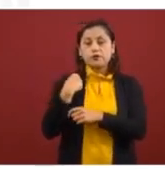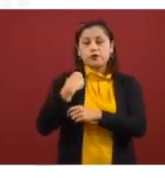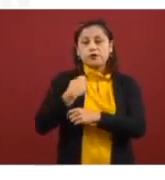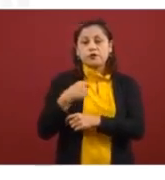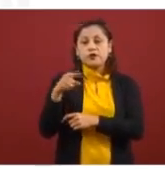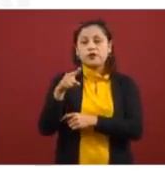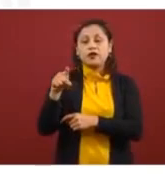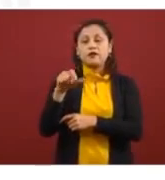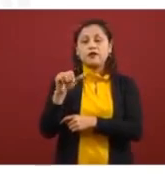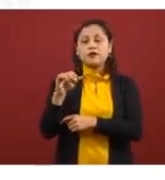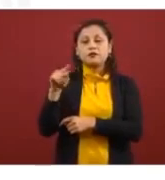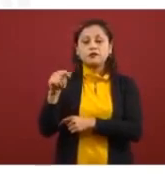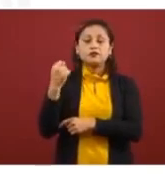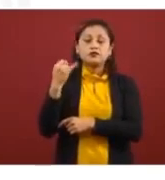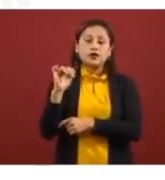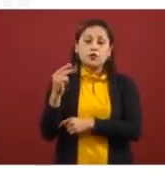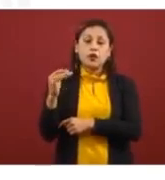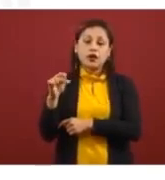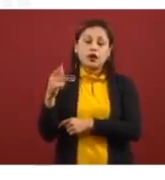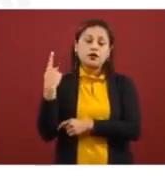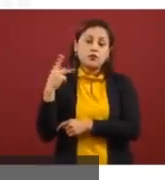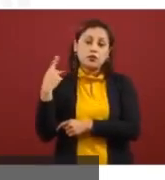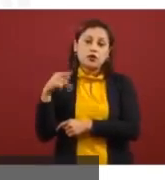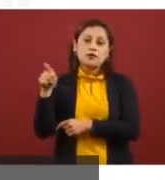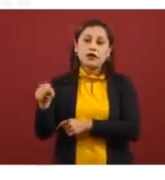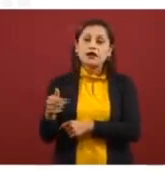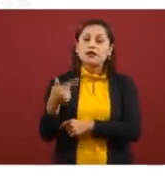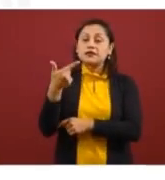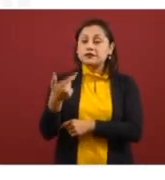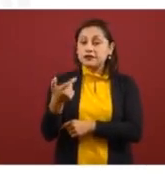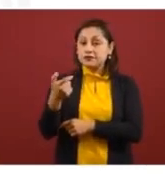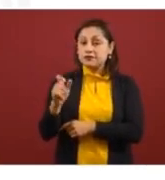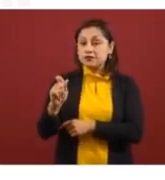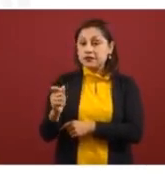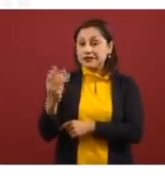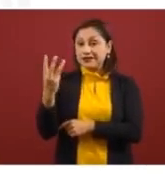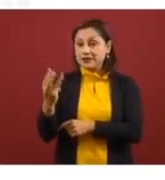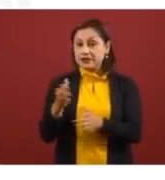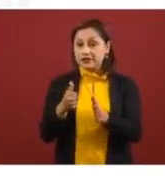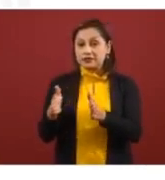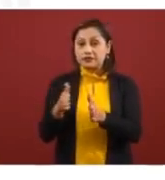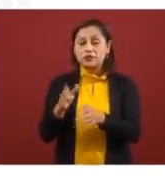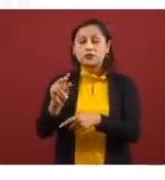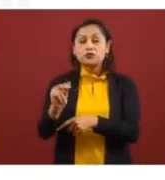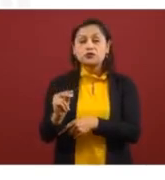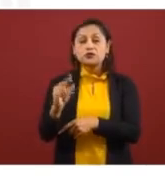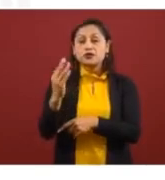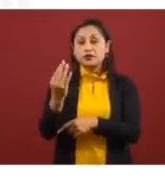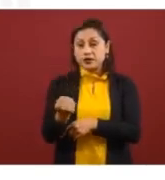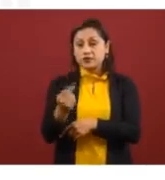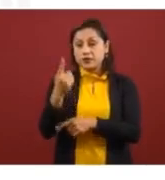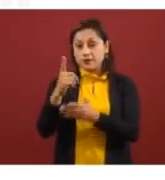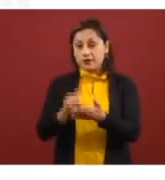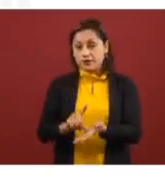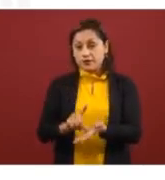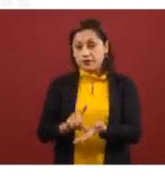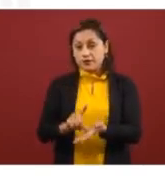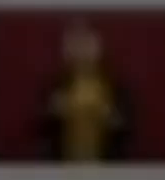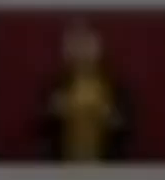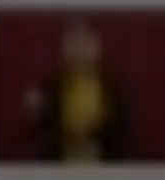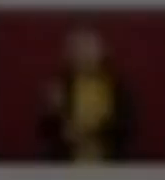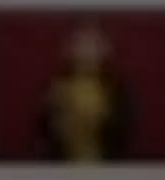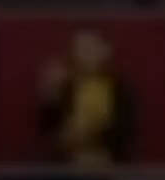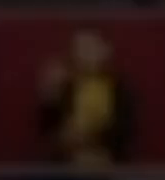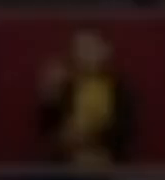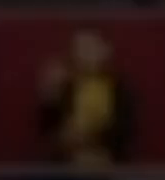that. You guys, I am going to, I know this is important to some of you, but I think you can always go back and look